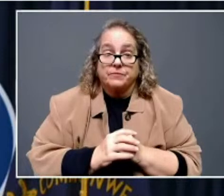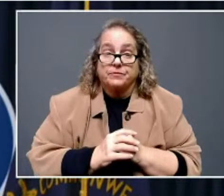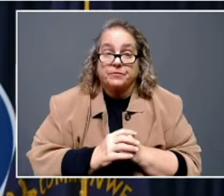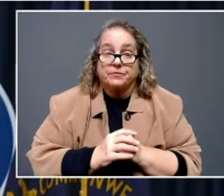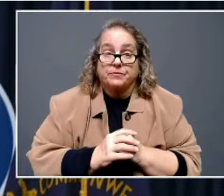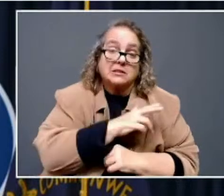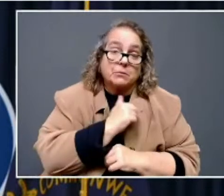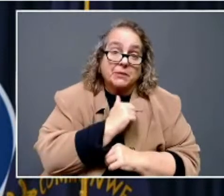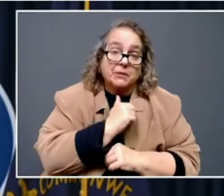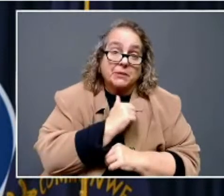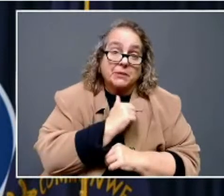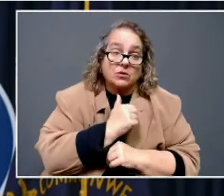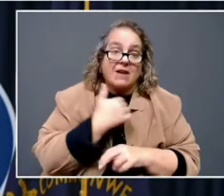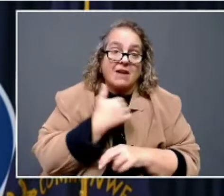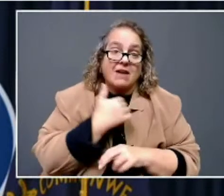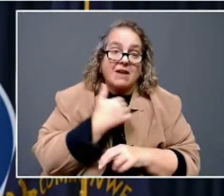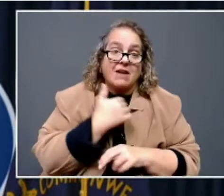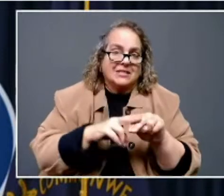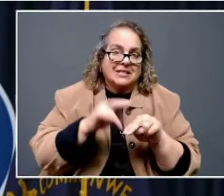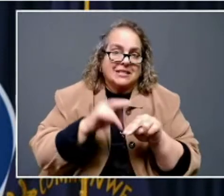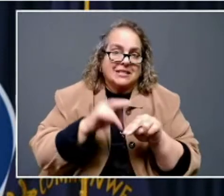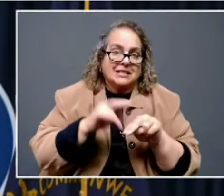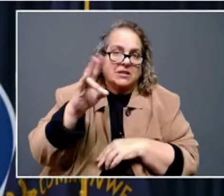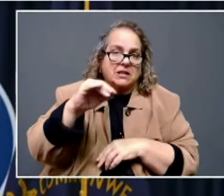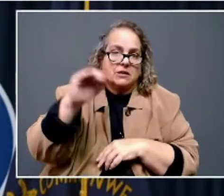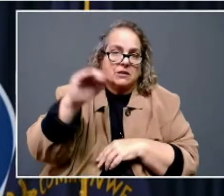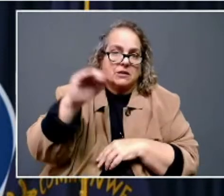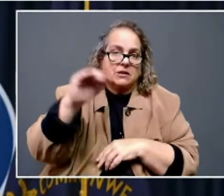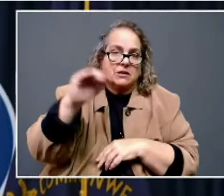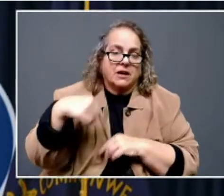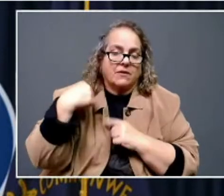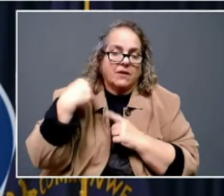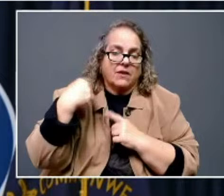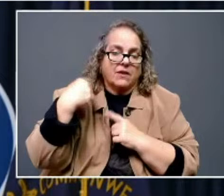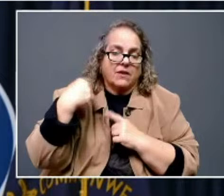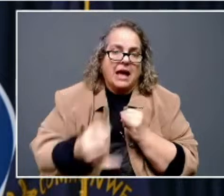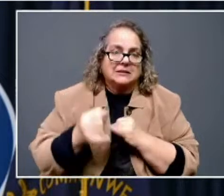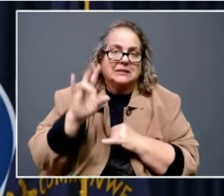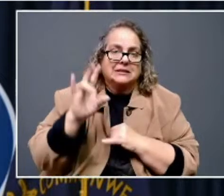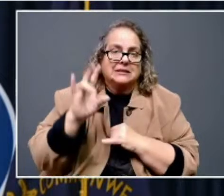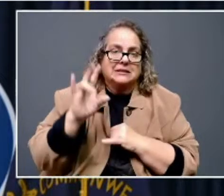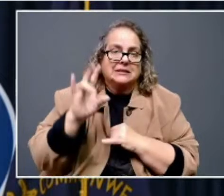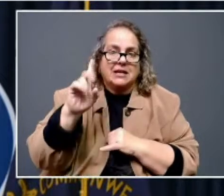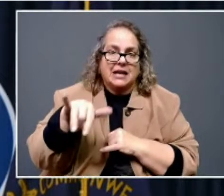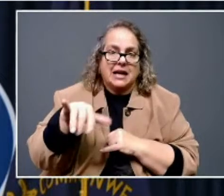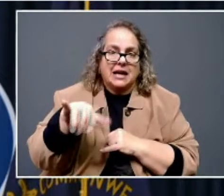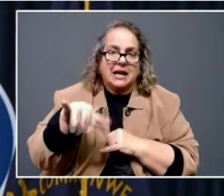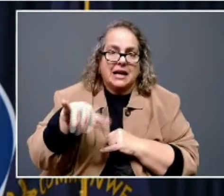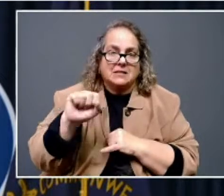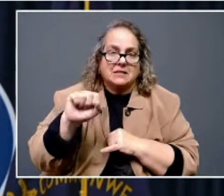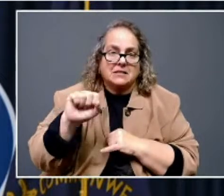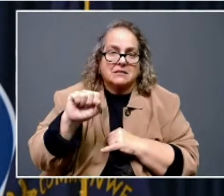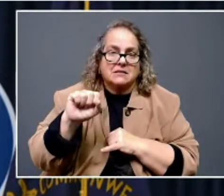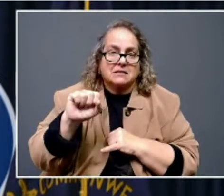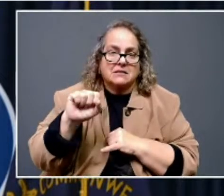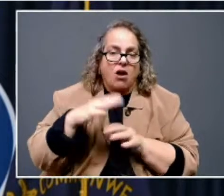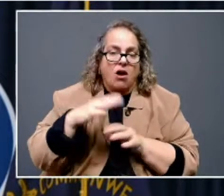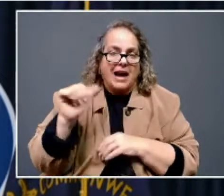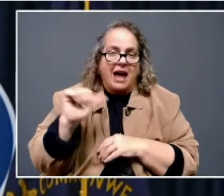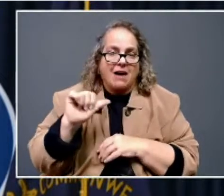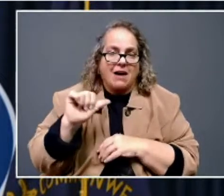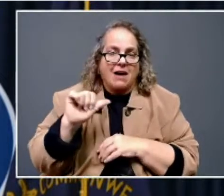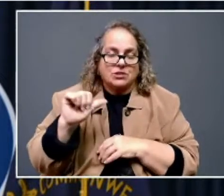Hospitalizations have increased 17% over the last 7 days on a rolling average. We're down